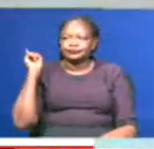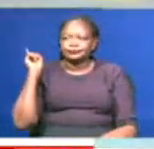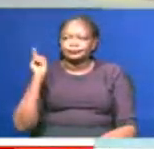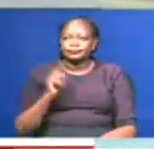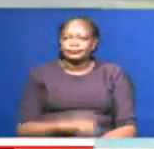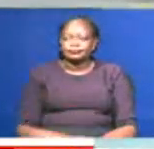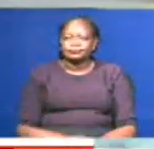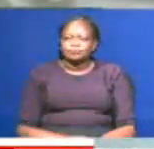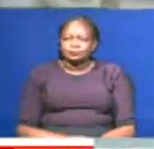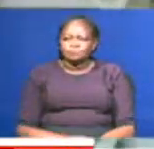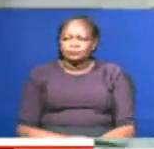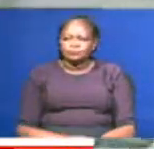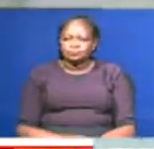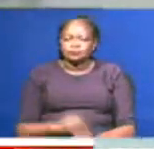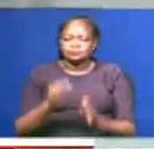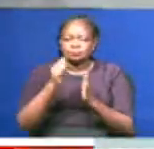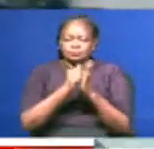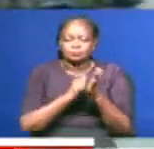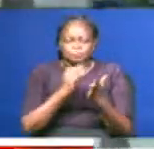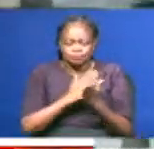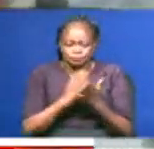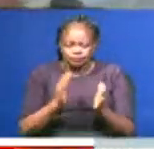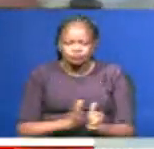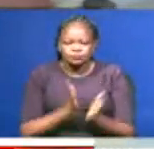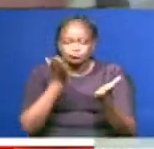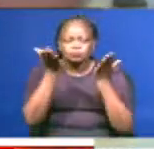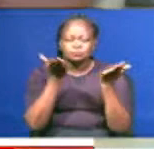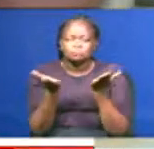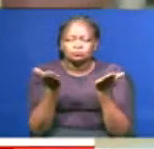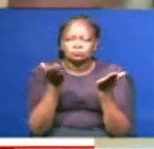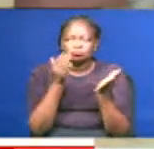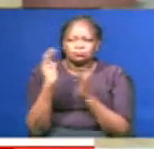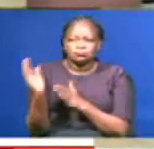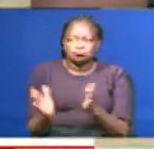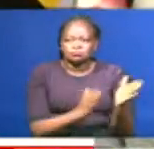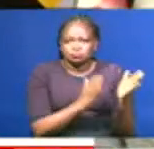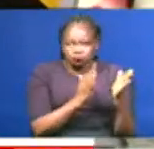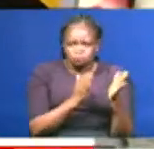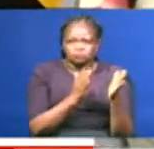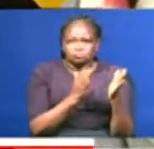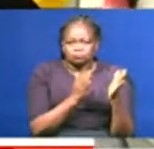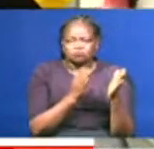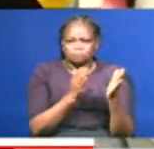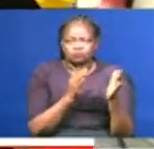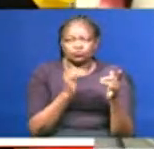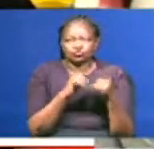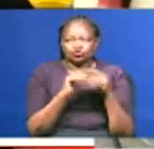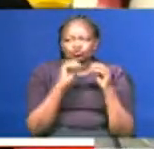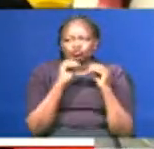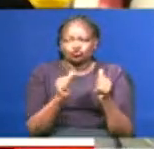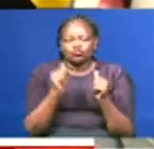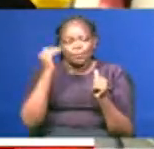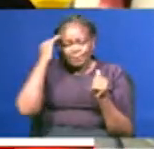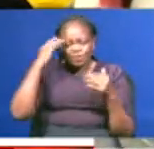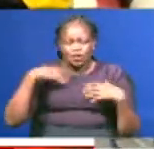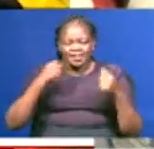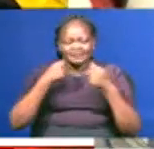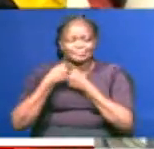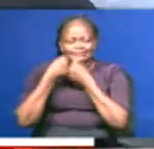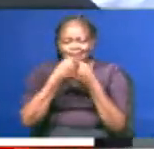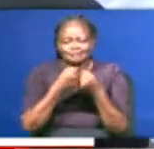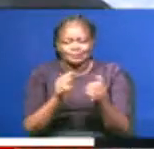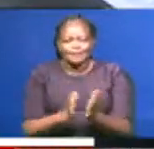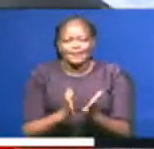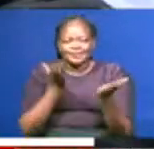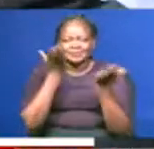The State Department for Public Service has put in place an elaborate plan to address the mental health challenges in public